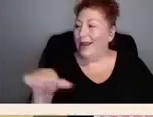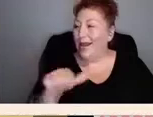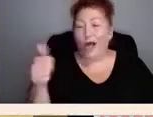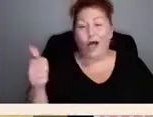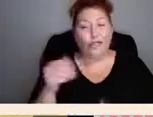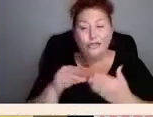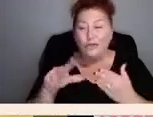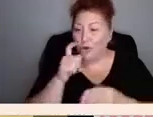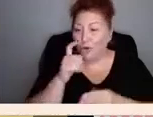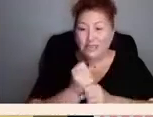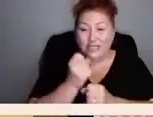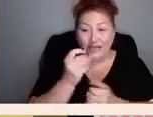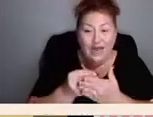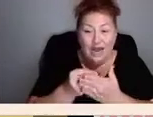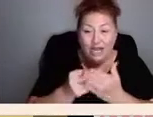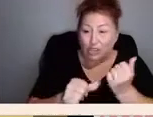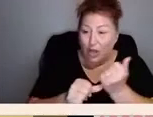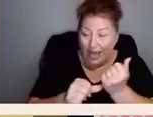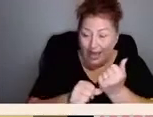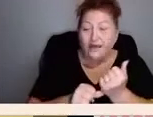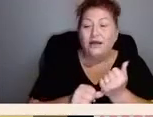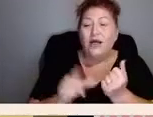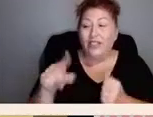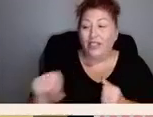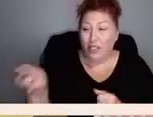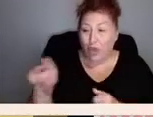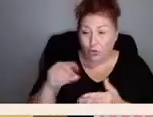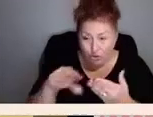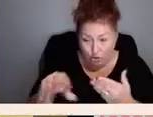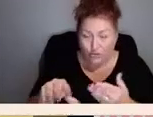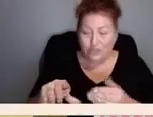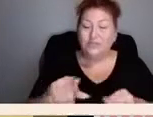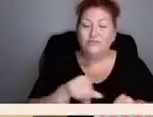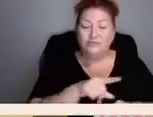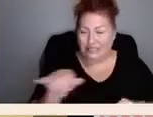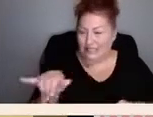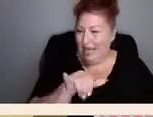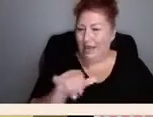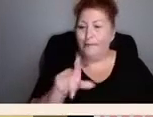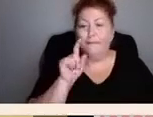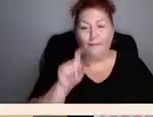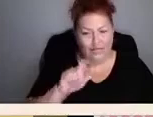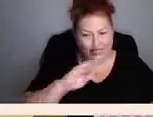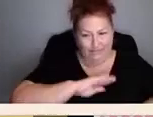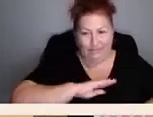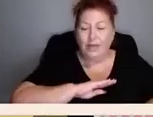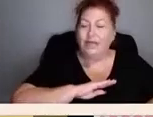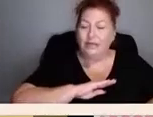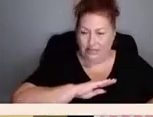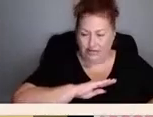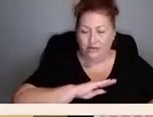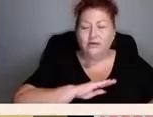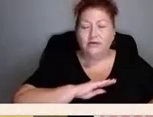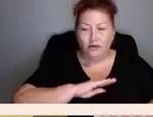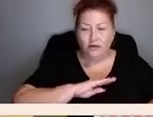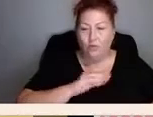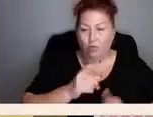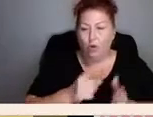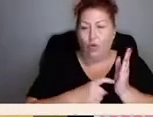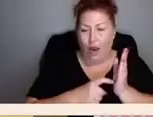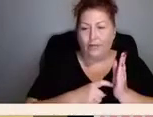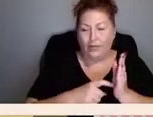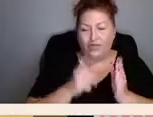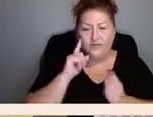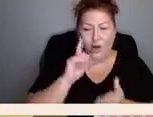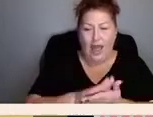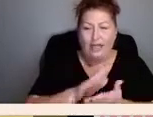student receiving financial aid, these students also must meet the financial aid requirements of satisfactory